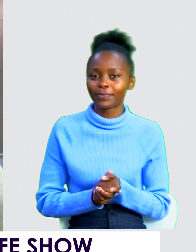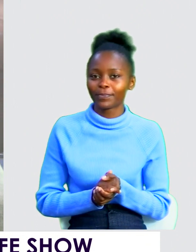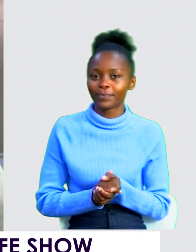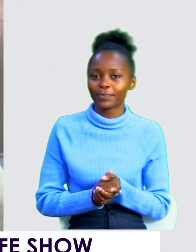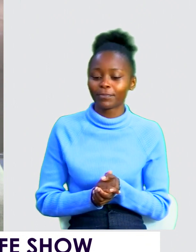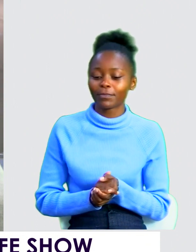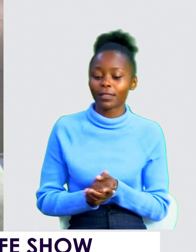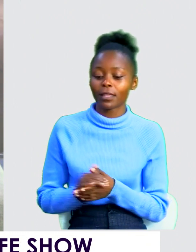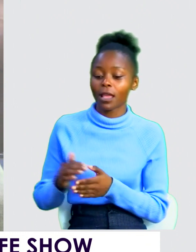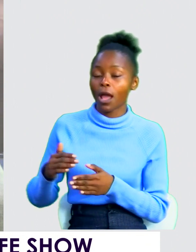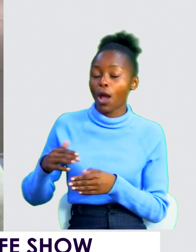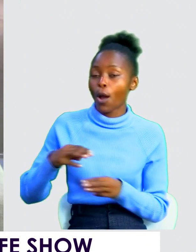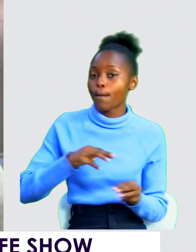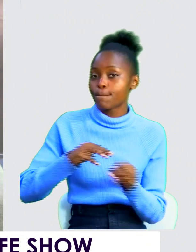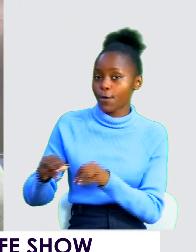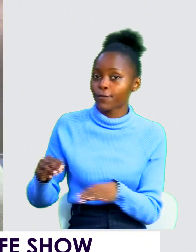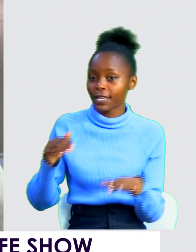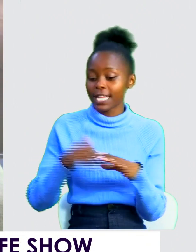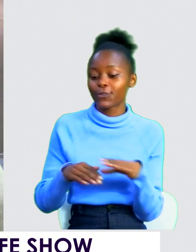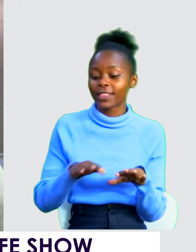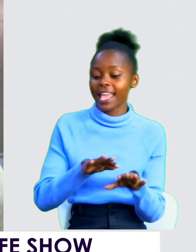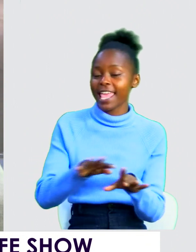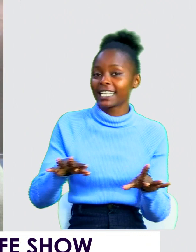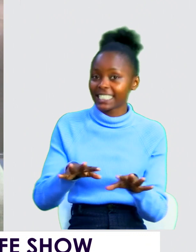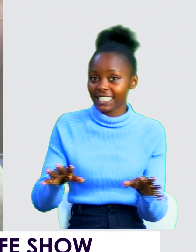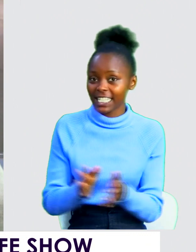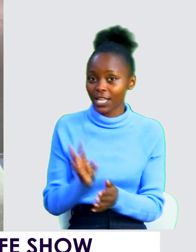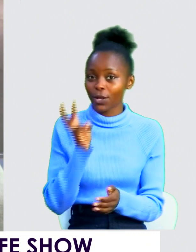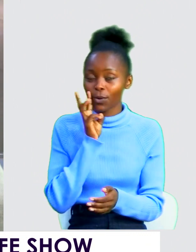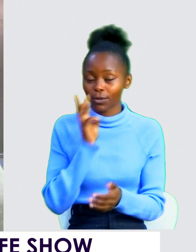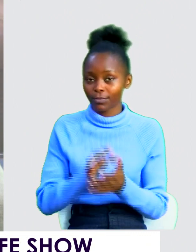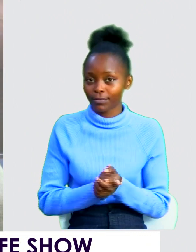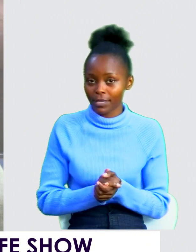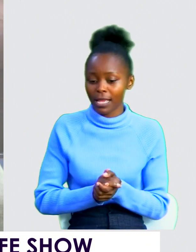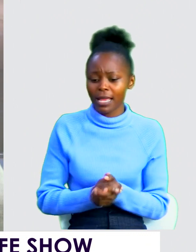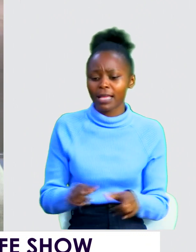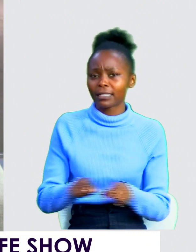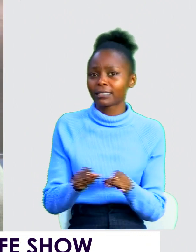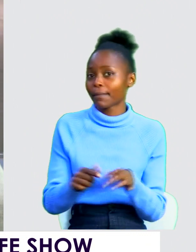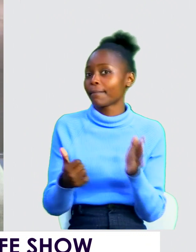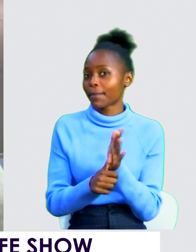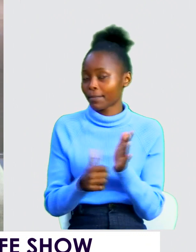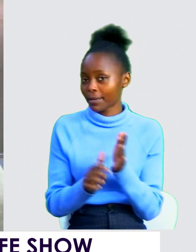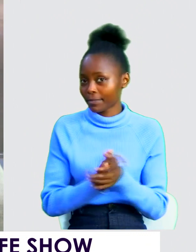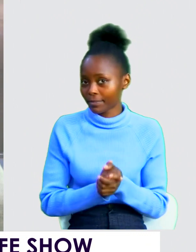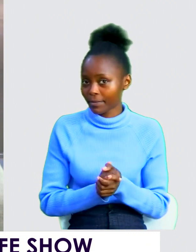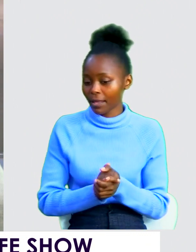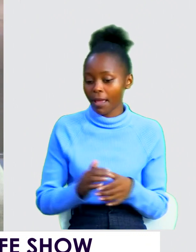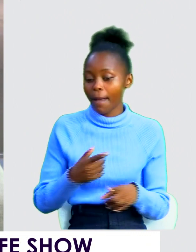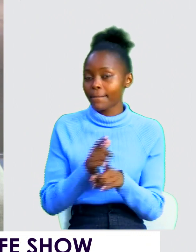Sailing into the seas. Sailing into trouble. But they are sailing into